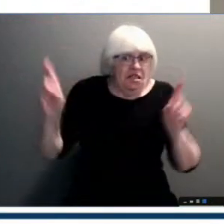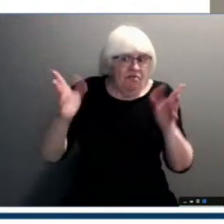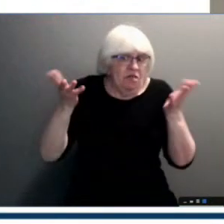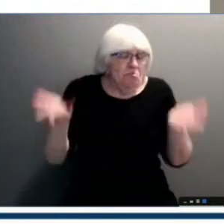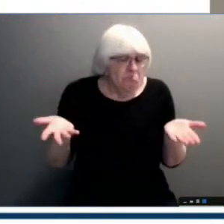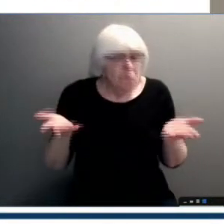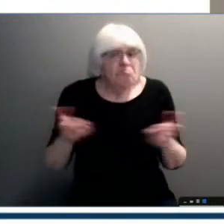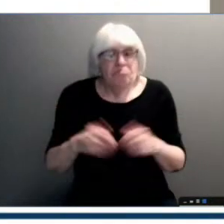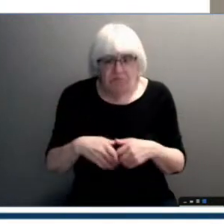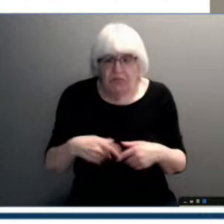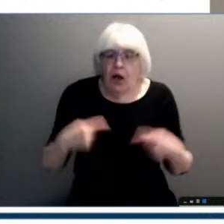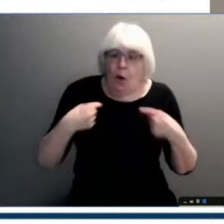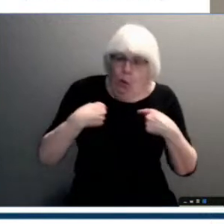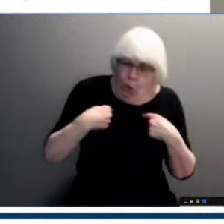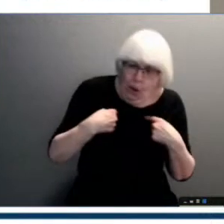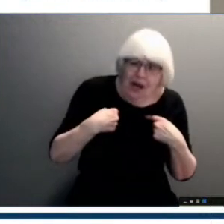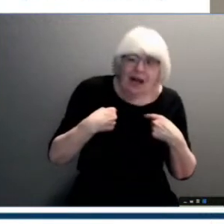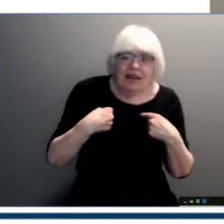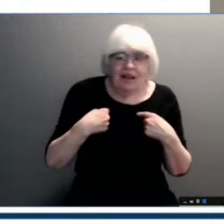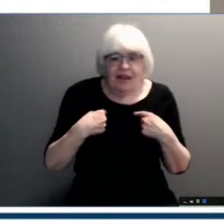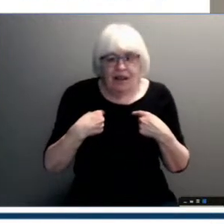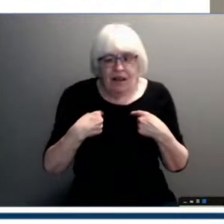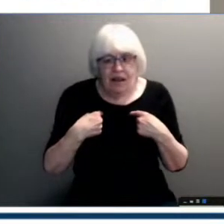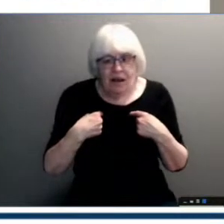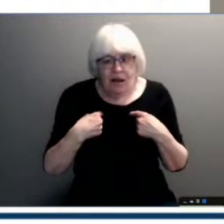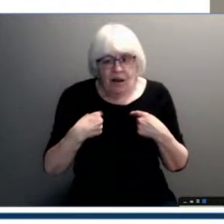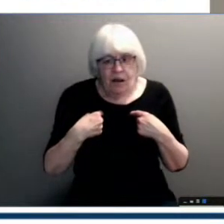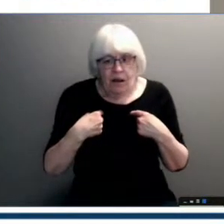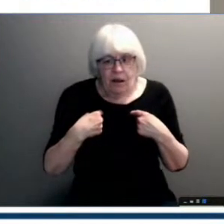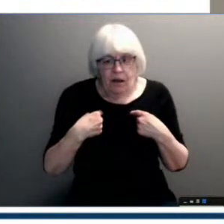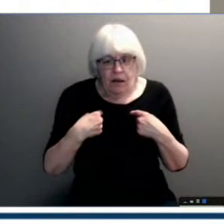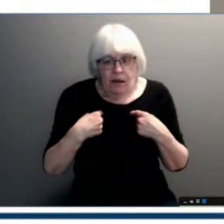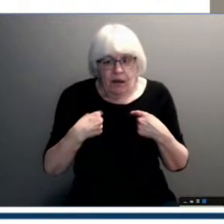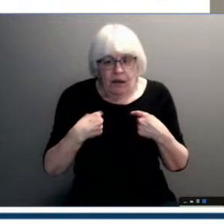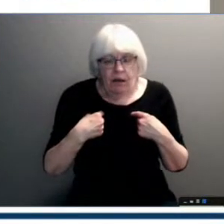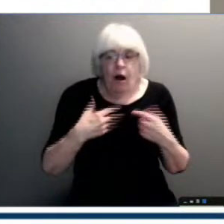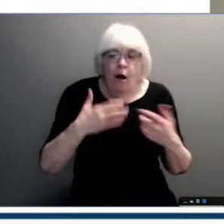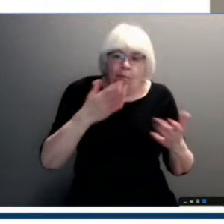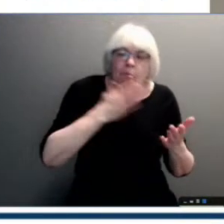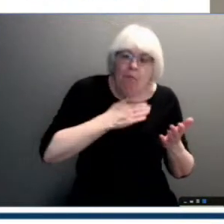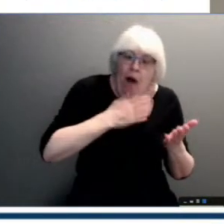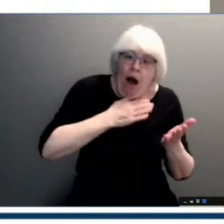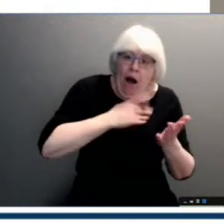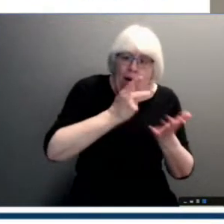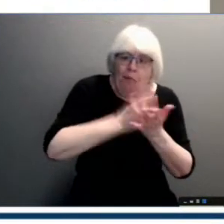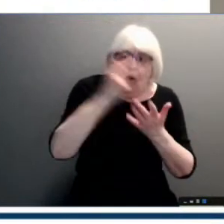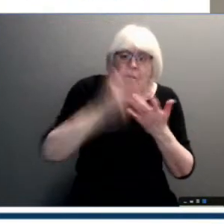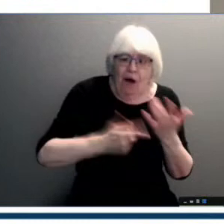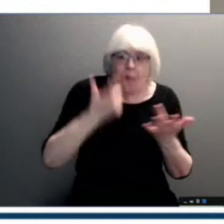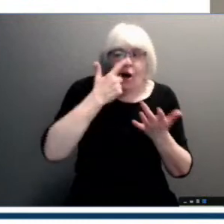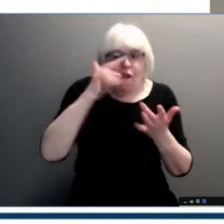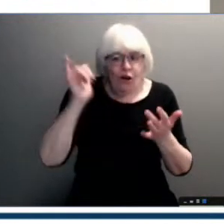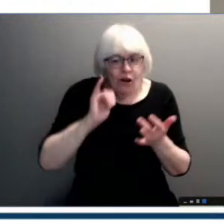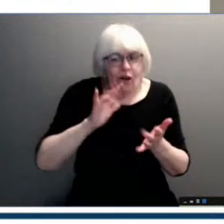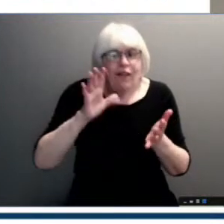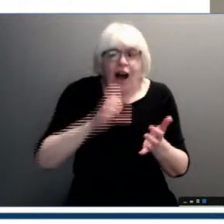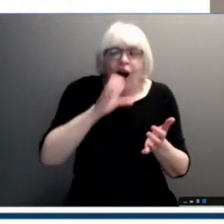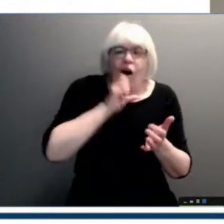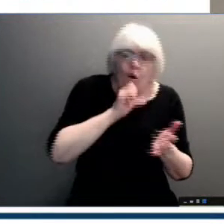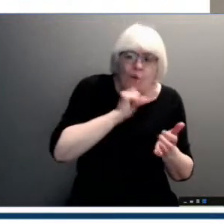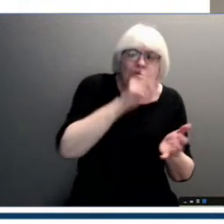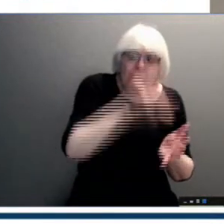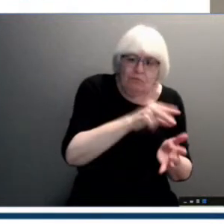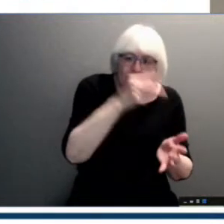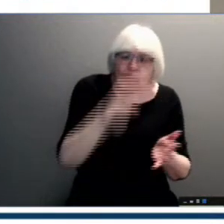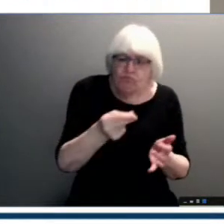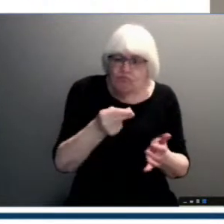out our program, and if you look at how we got through age groups and ended up with very high vaccination rate, our approach worked.